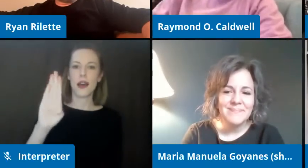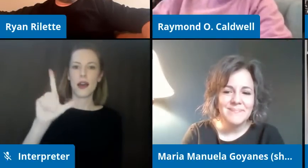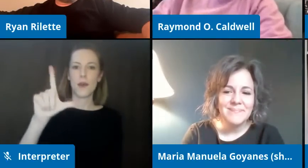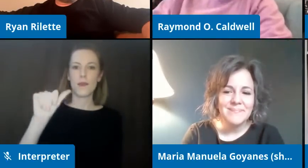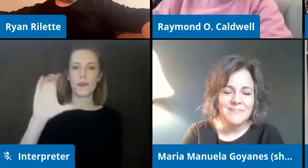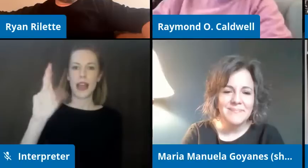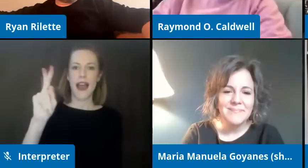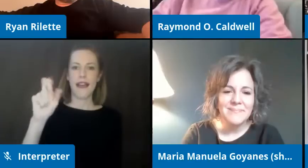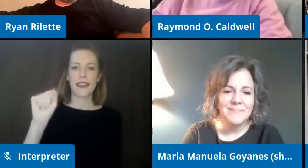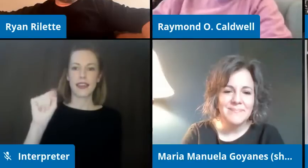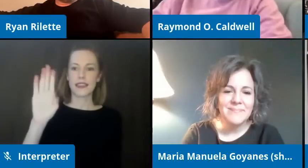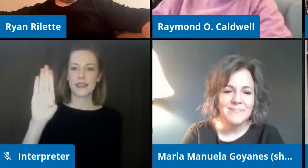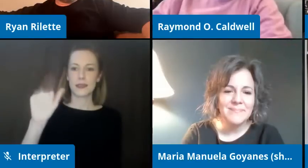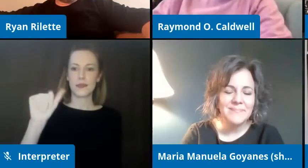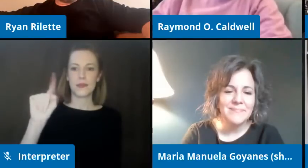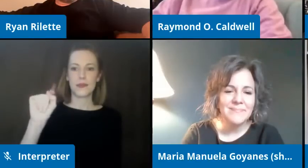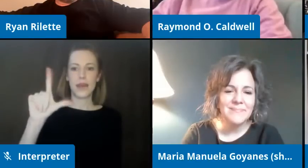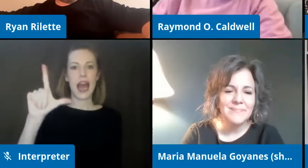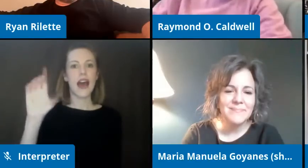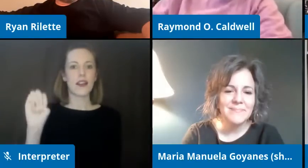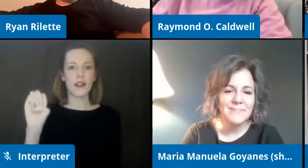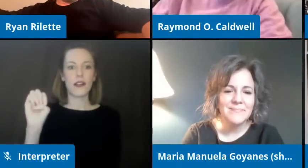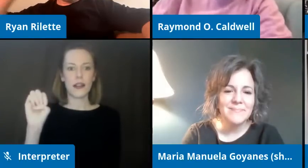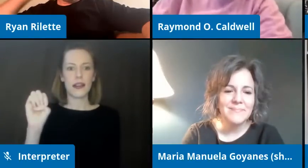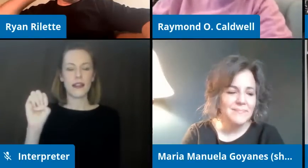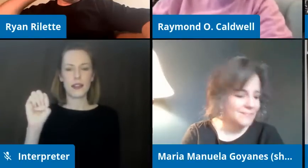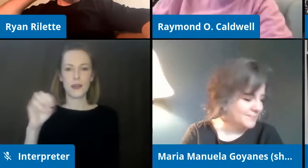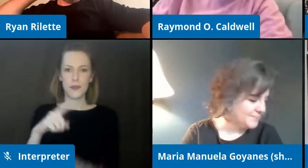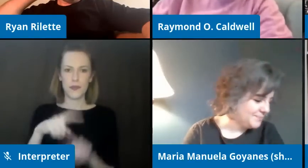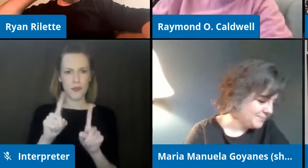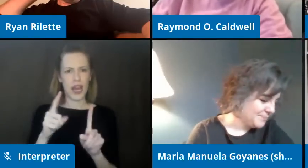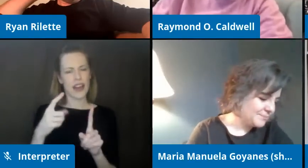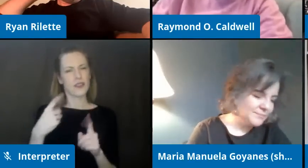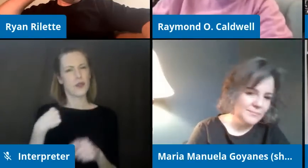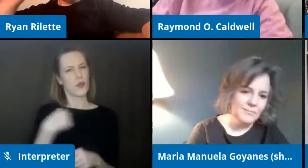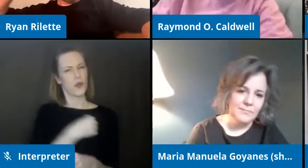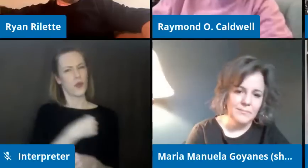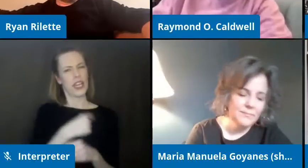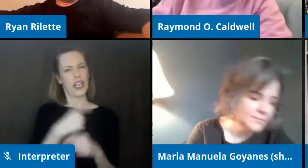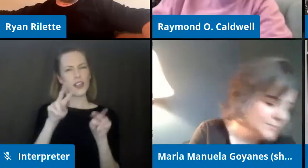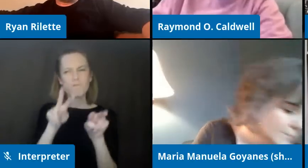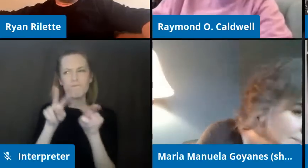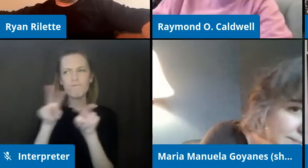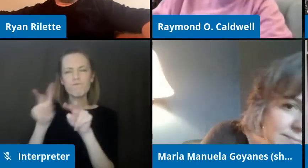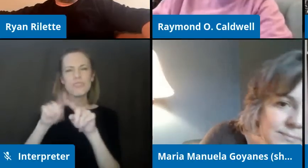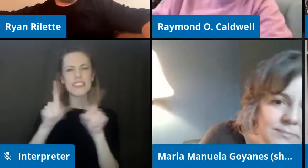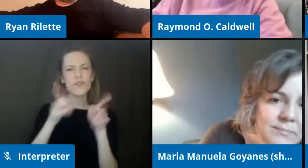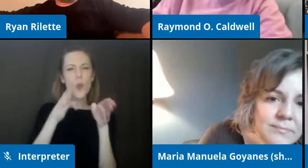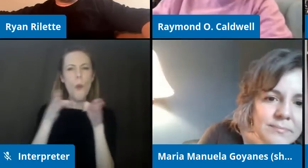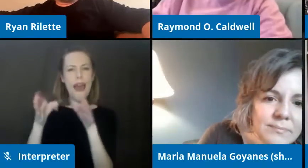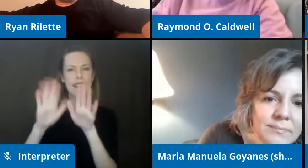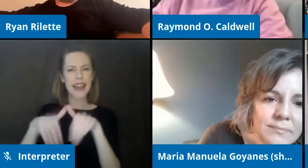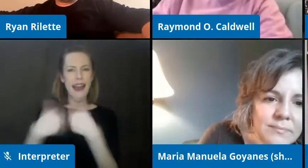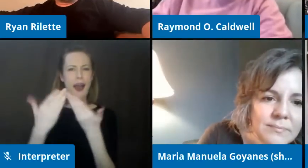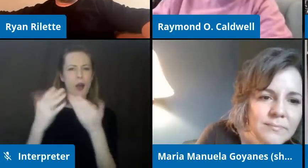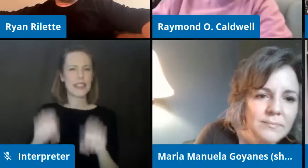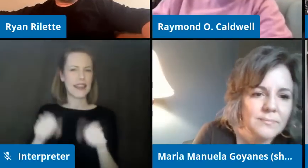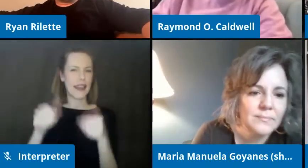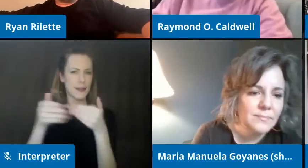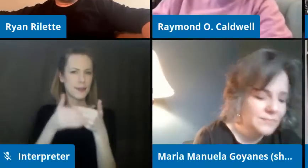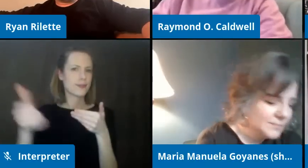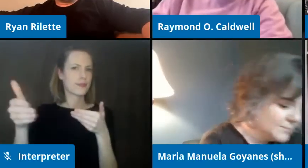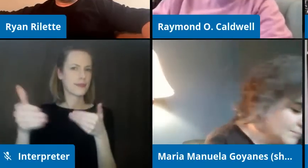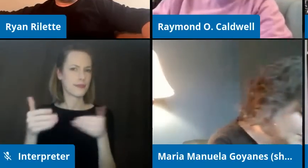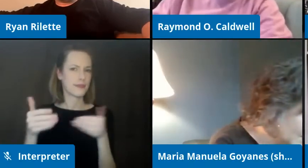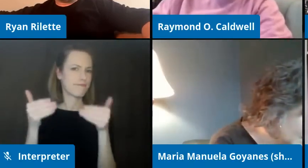looking at now ways to move forward. How do we move forward and how are we nimble? Thanks,